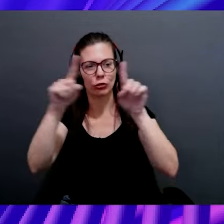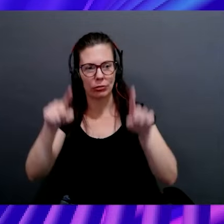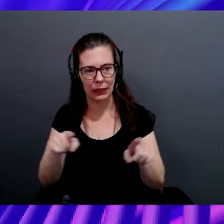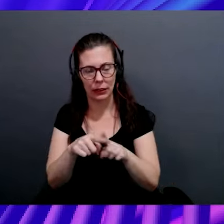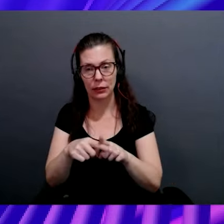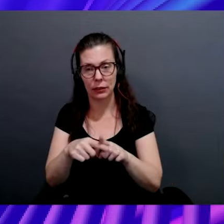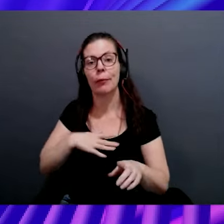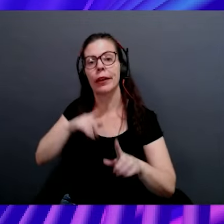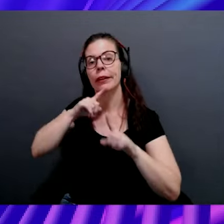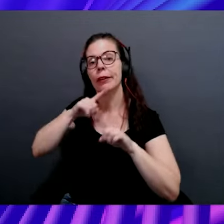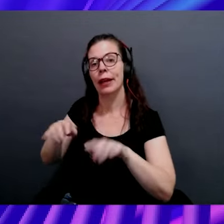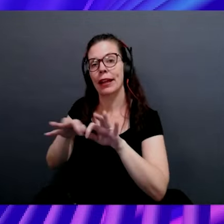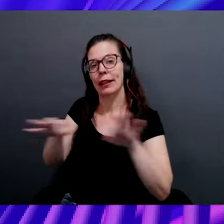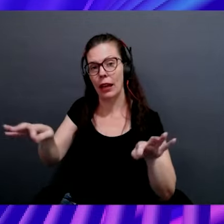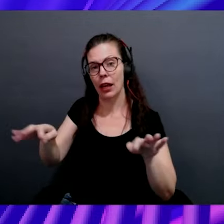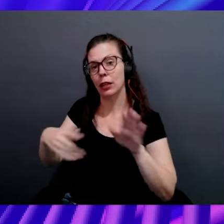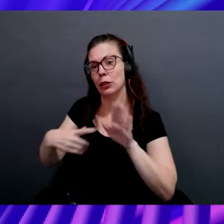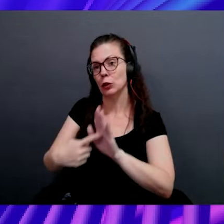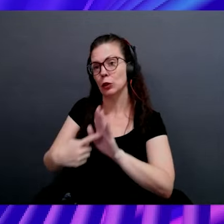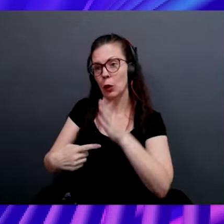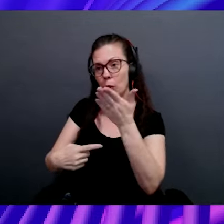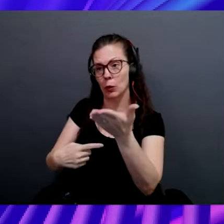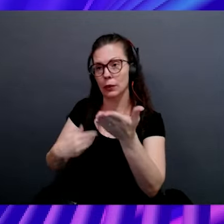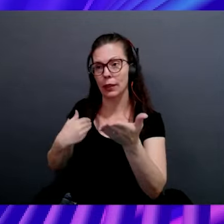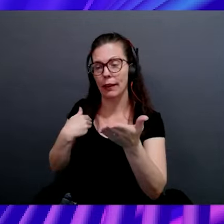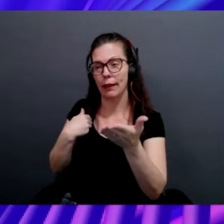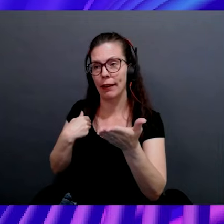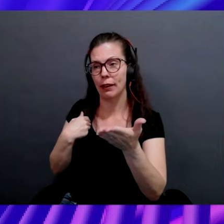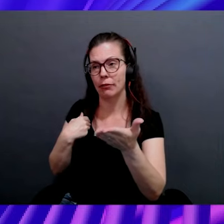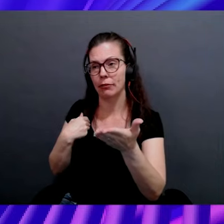line shows that I have